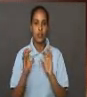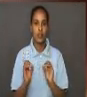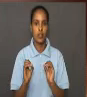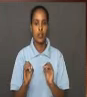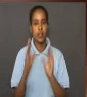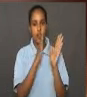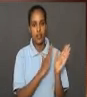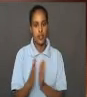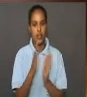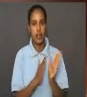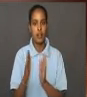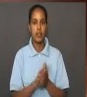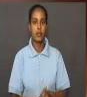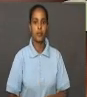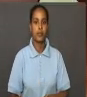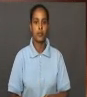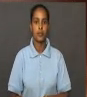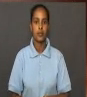Students, let's get ready.